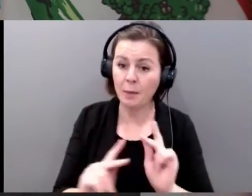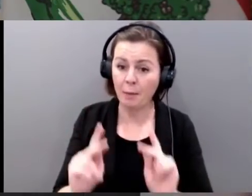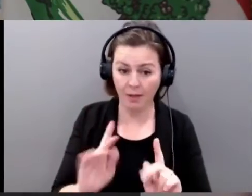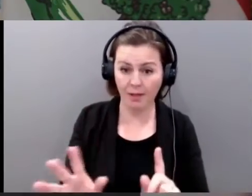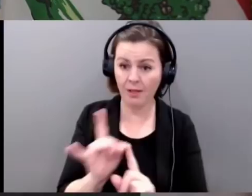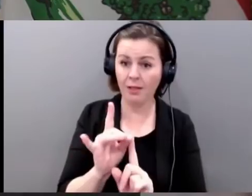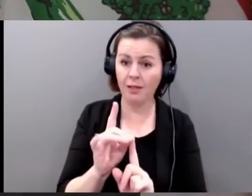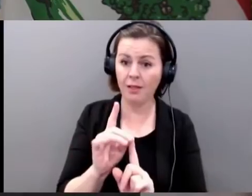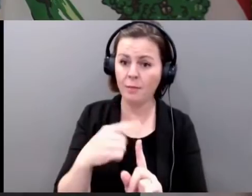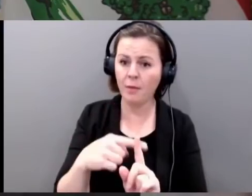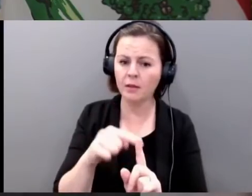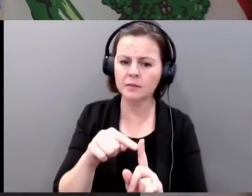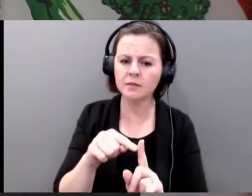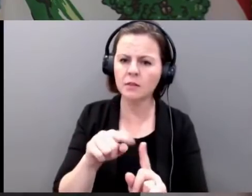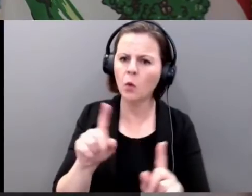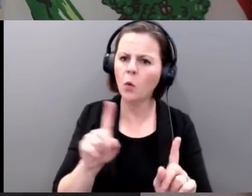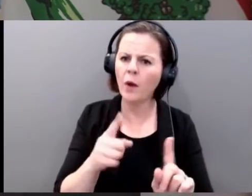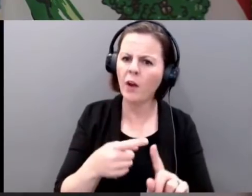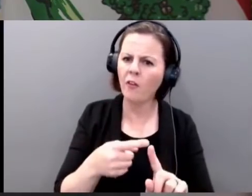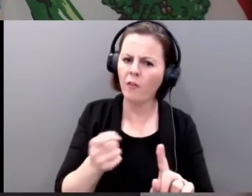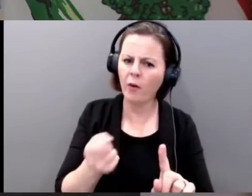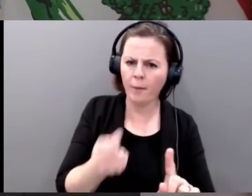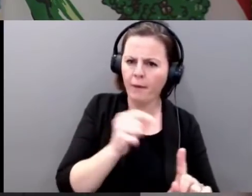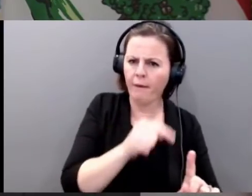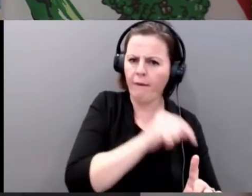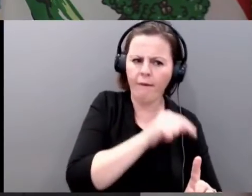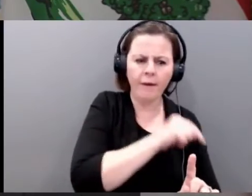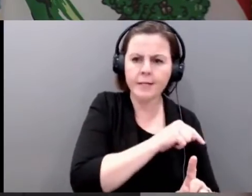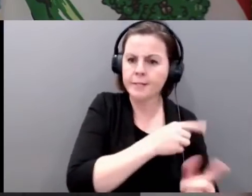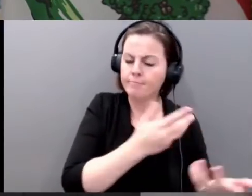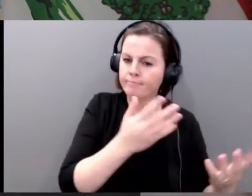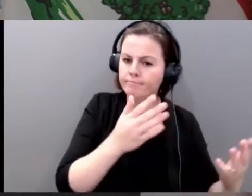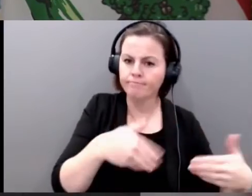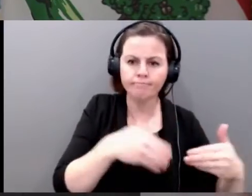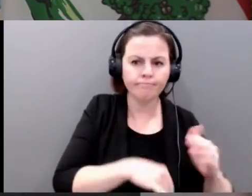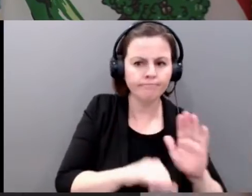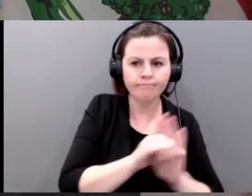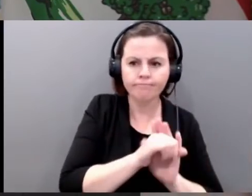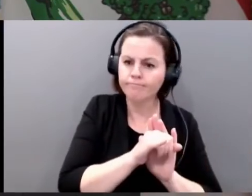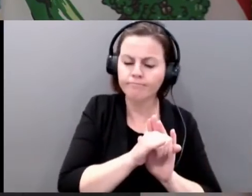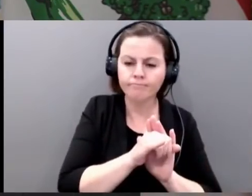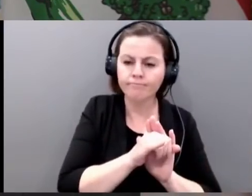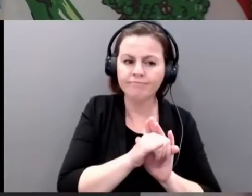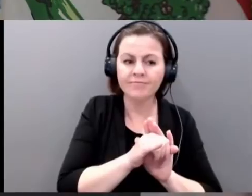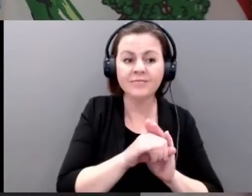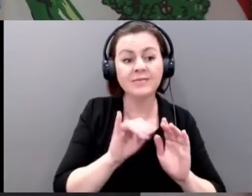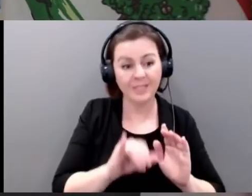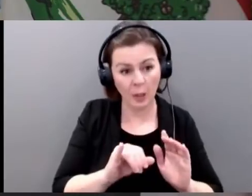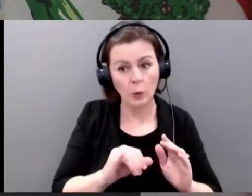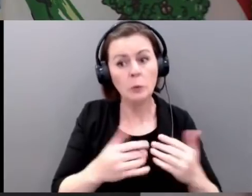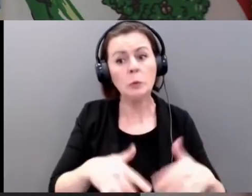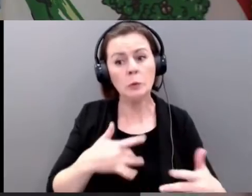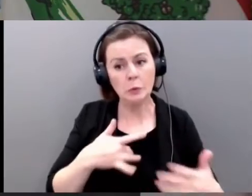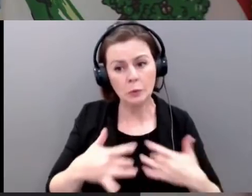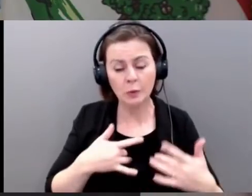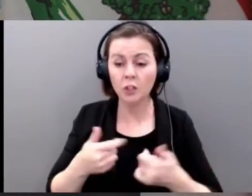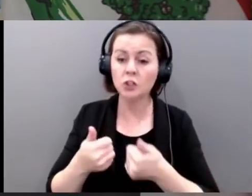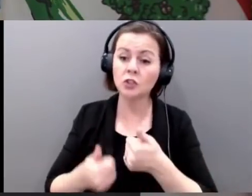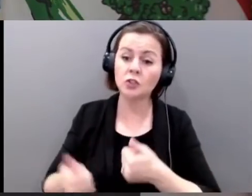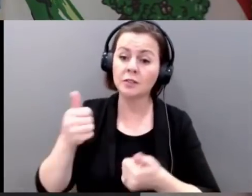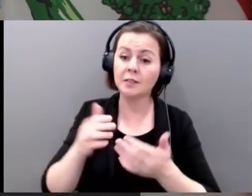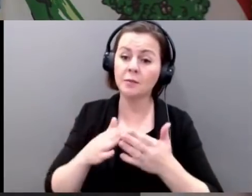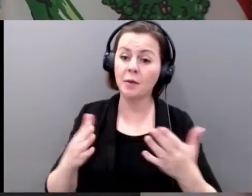the source, and in the epidemiology of this, that is worrisome. And when the chief public health